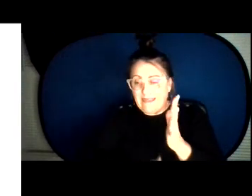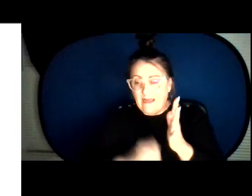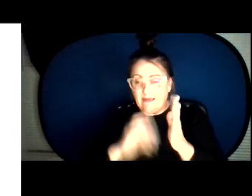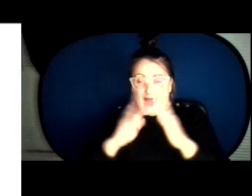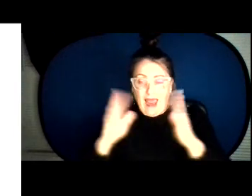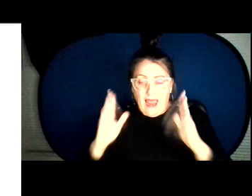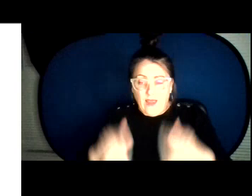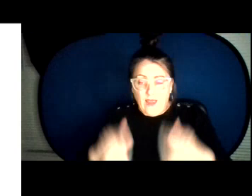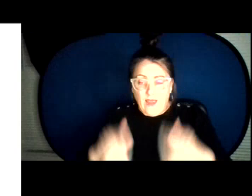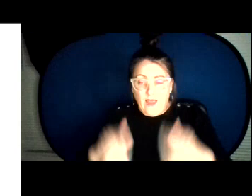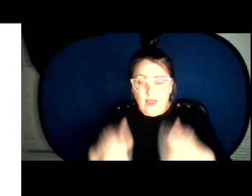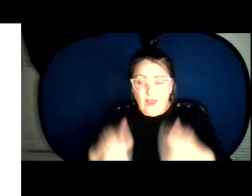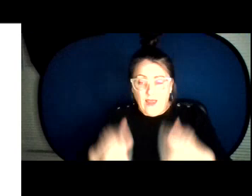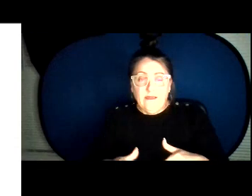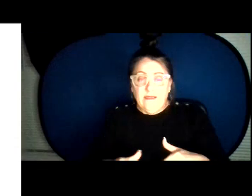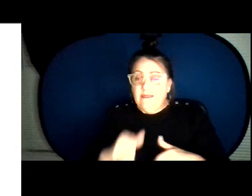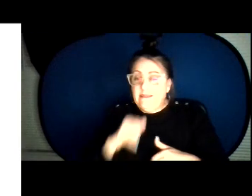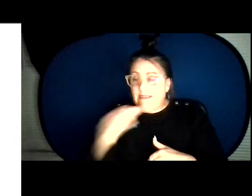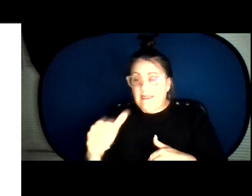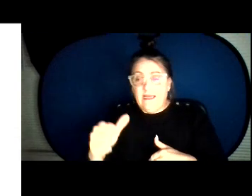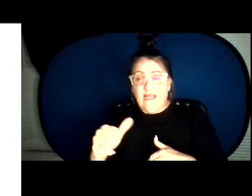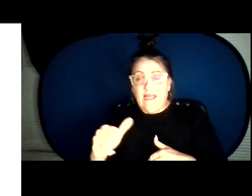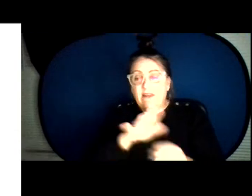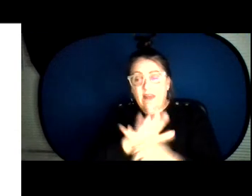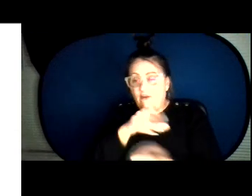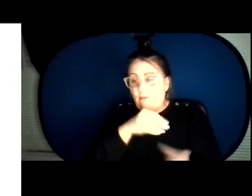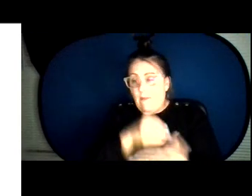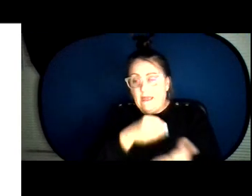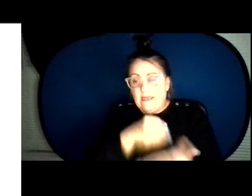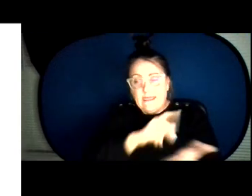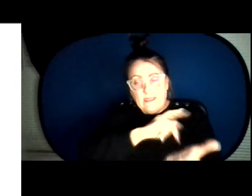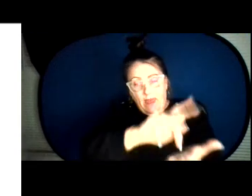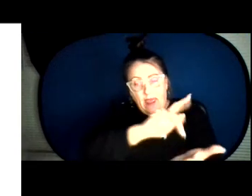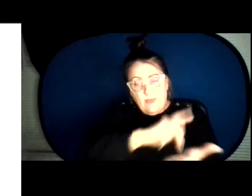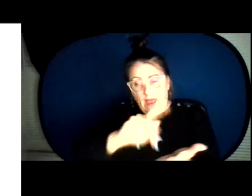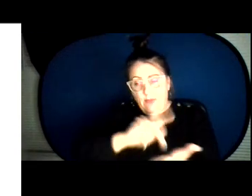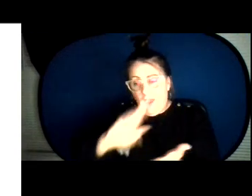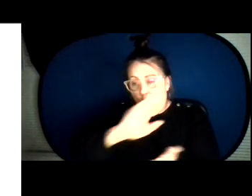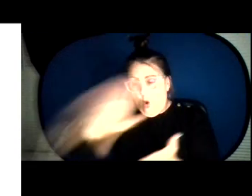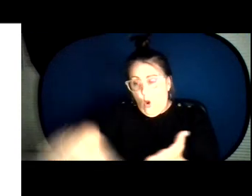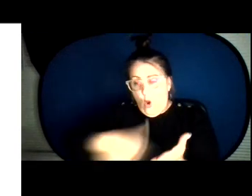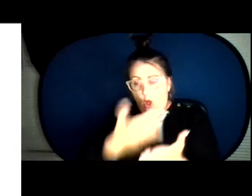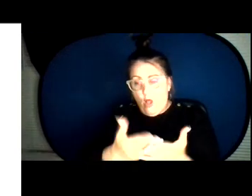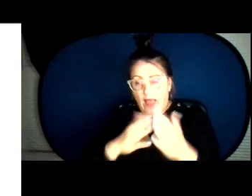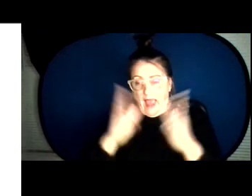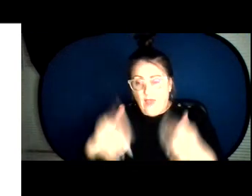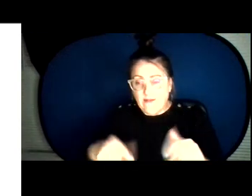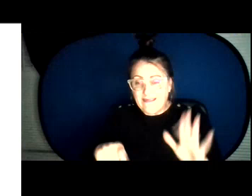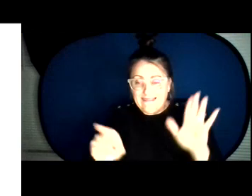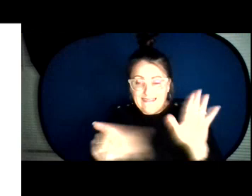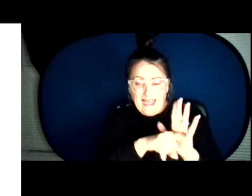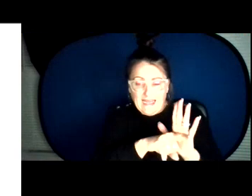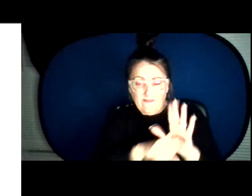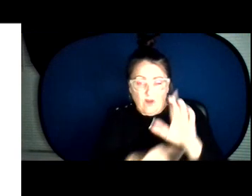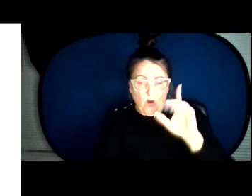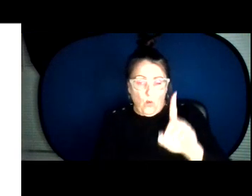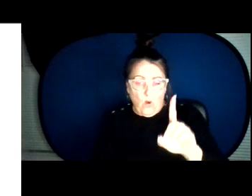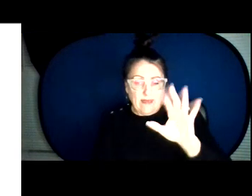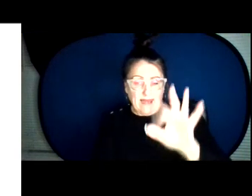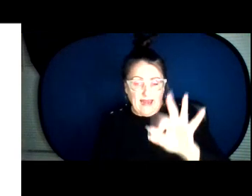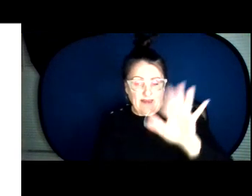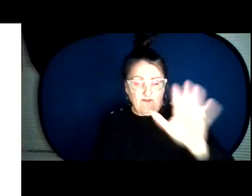this household does not have sufficient funds to pay all housing expenses. There's a negative of $195.